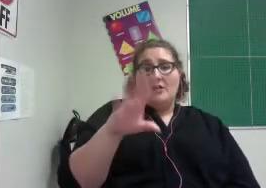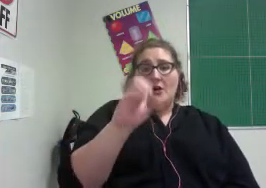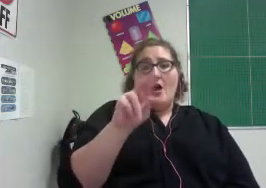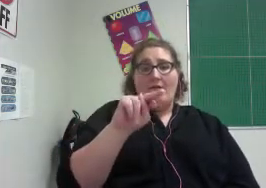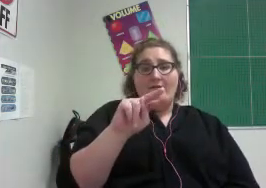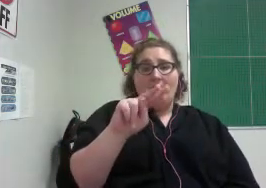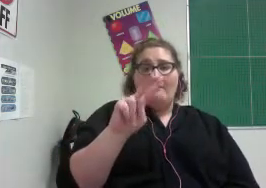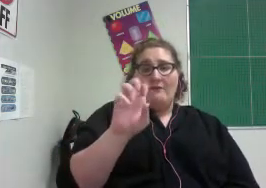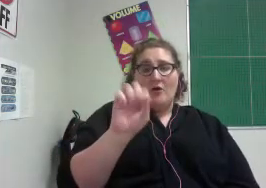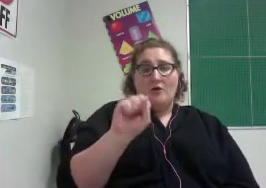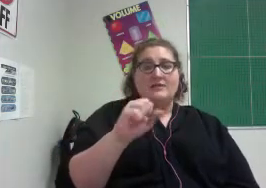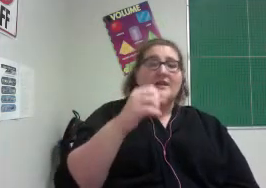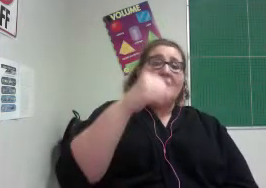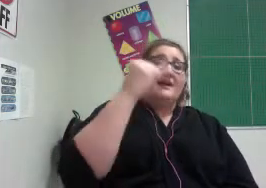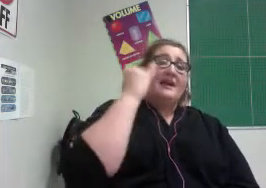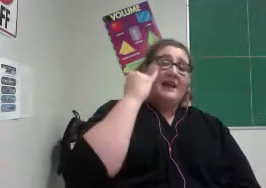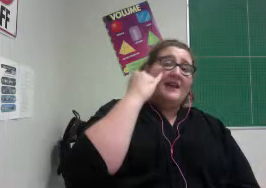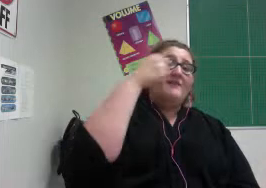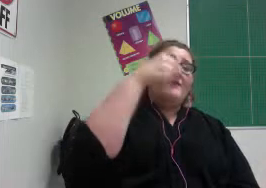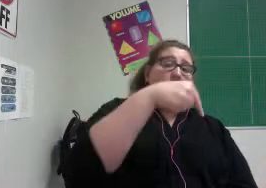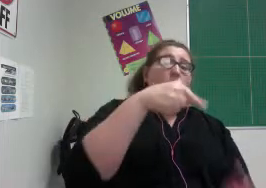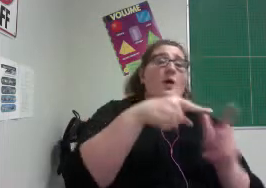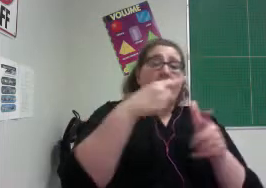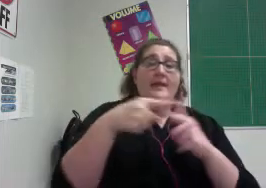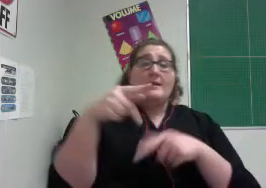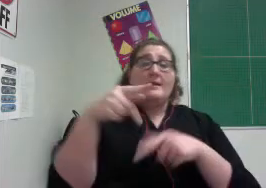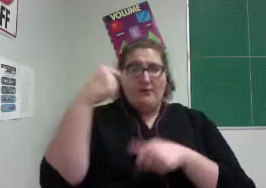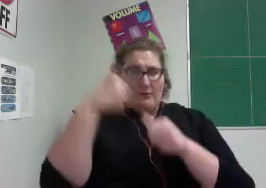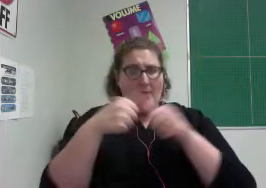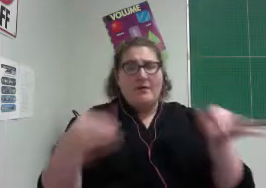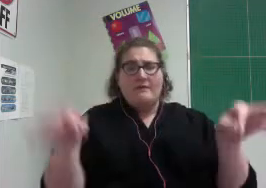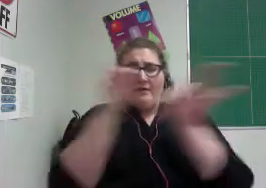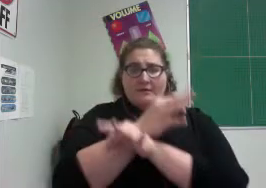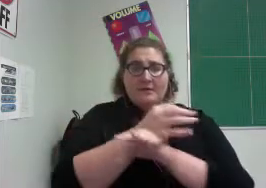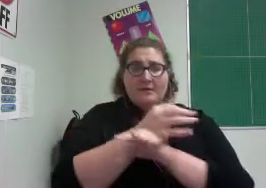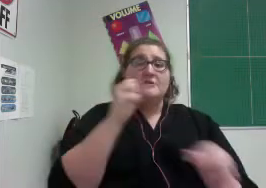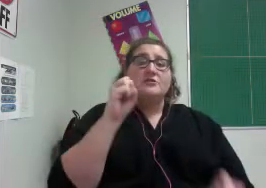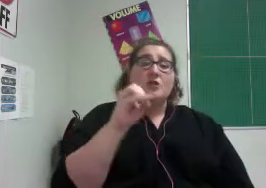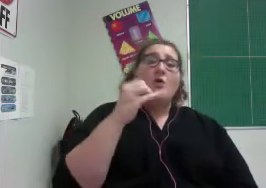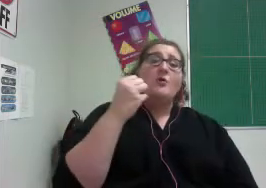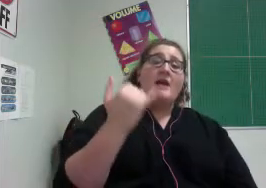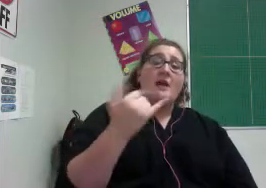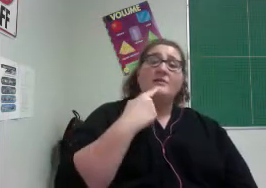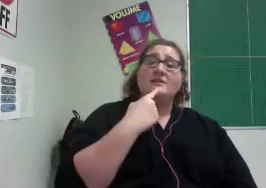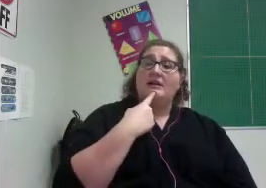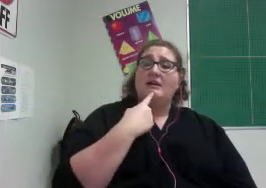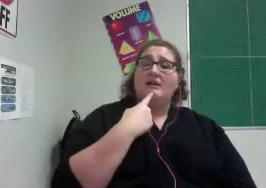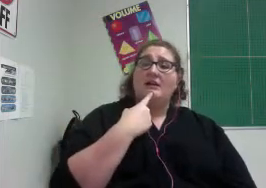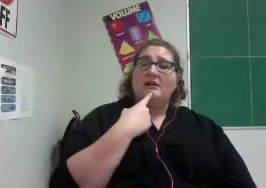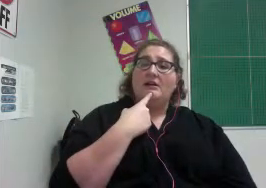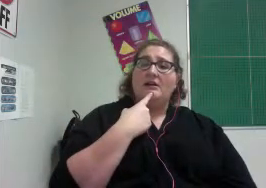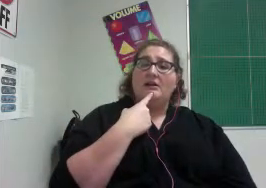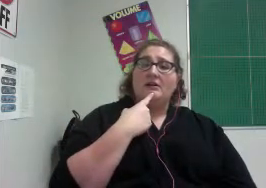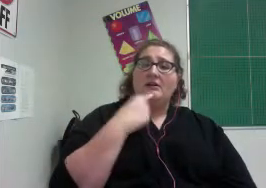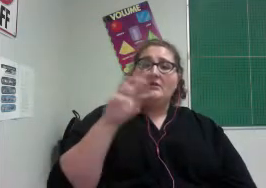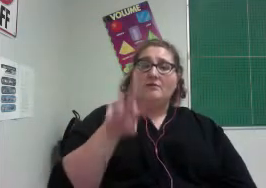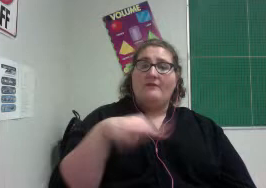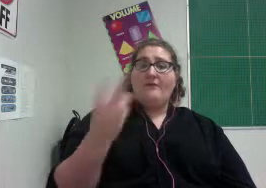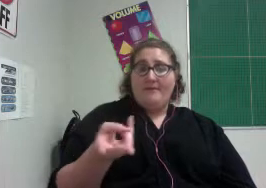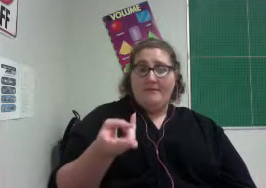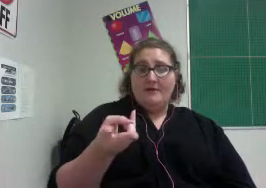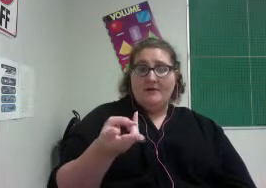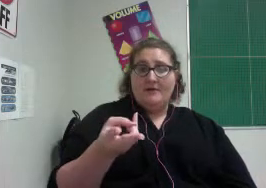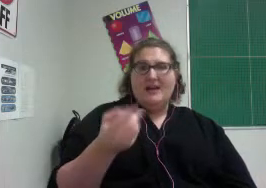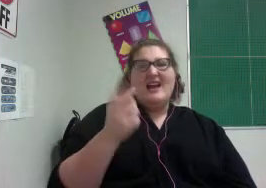converse was if q, then p. So we just flip-flop them. So we're saying, because this